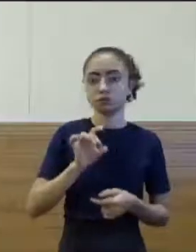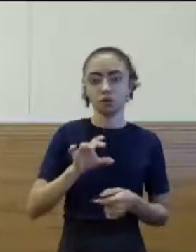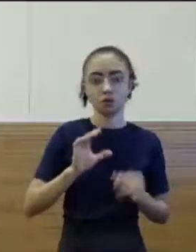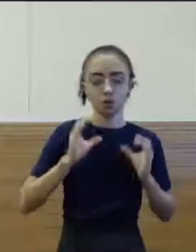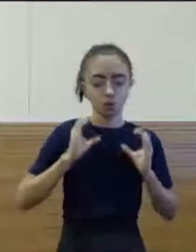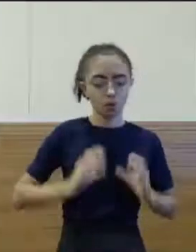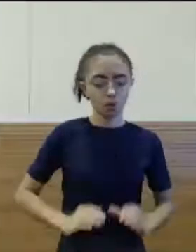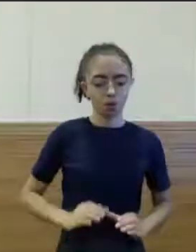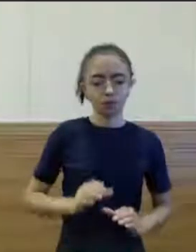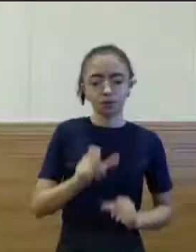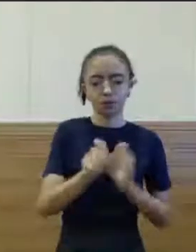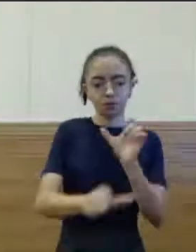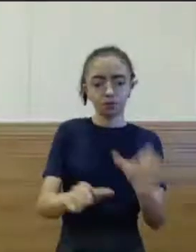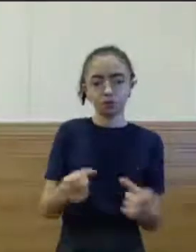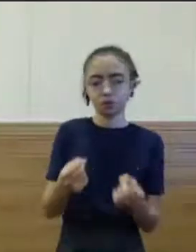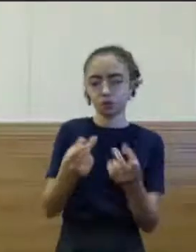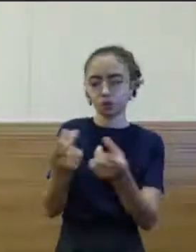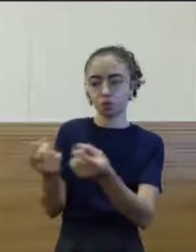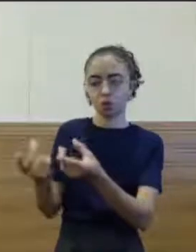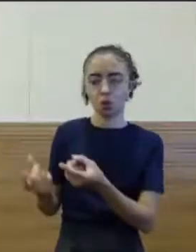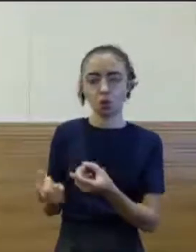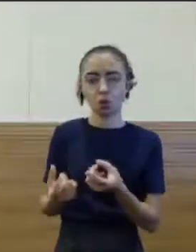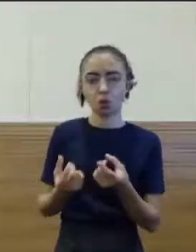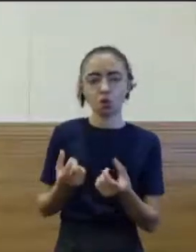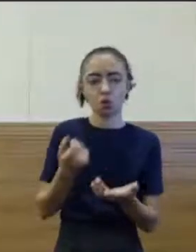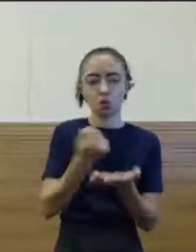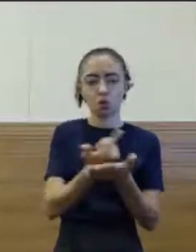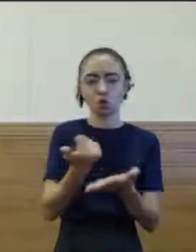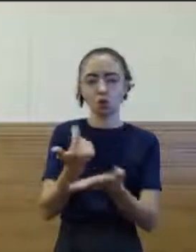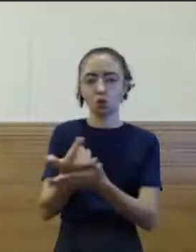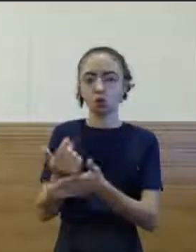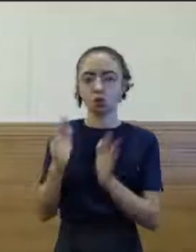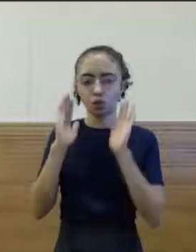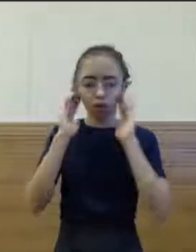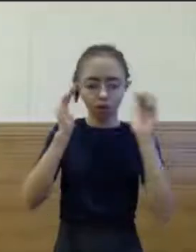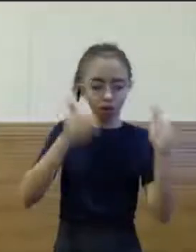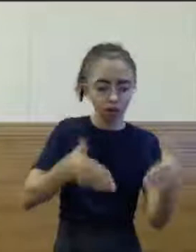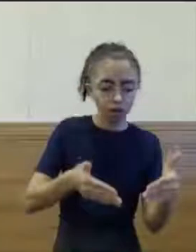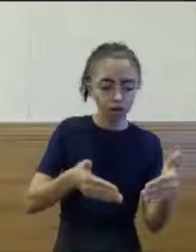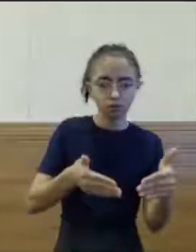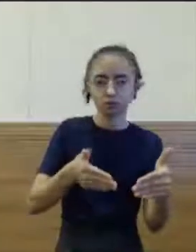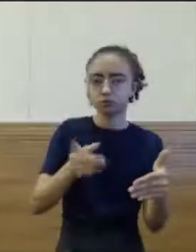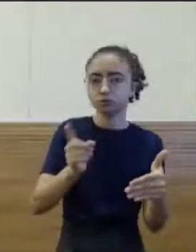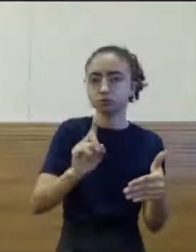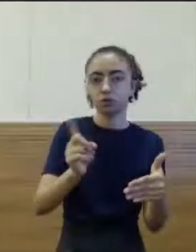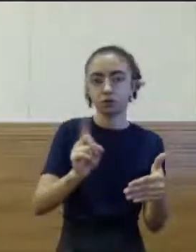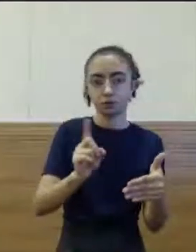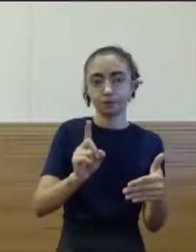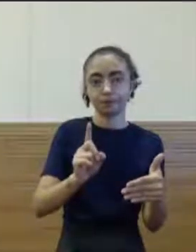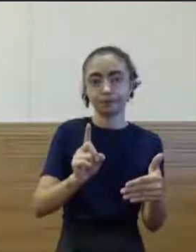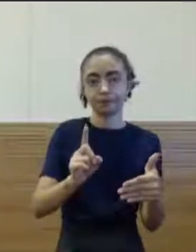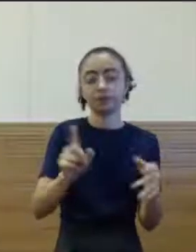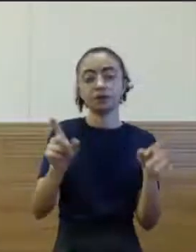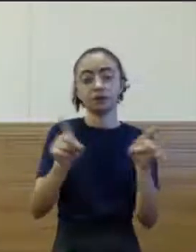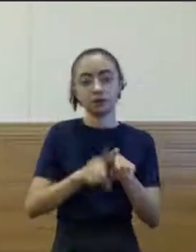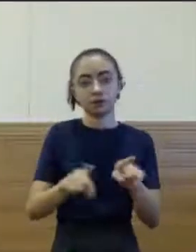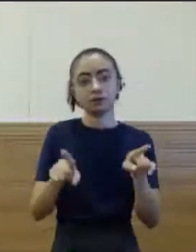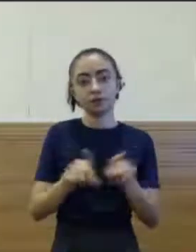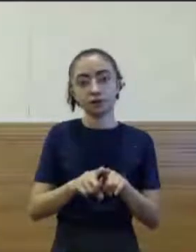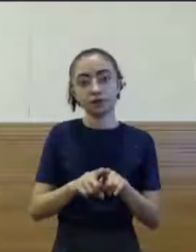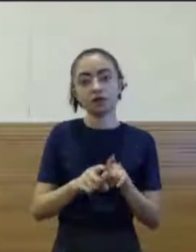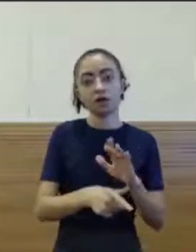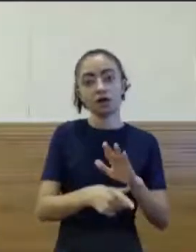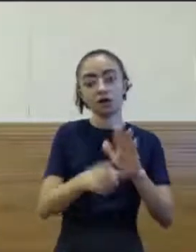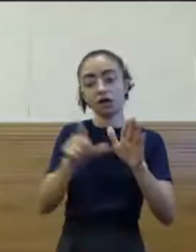consumer behavior, because the the message should not only to be to the consumers. Well, you need to have all